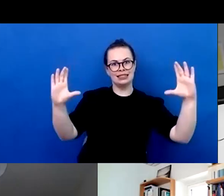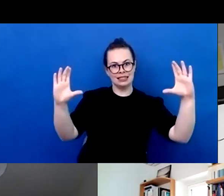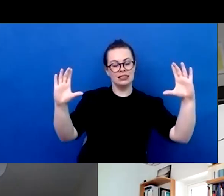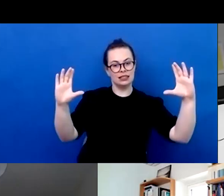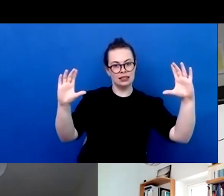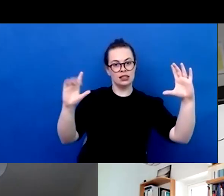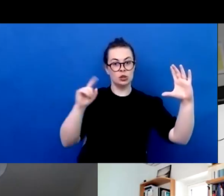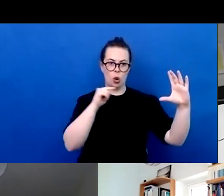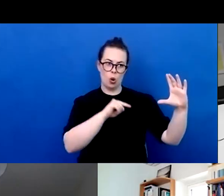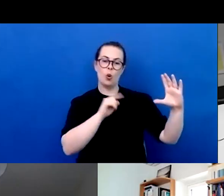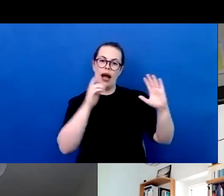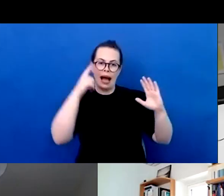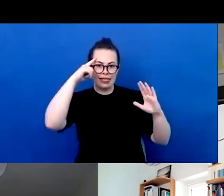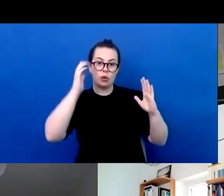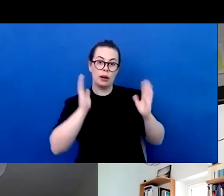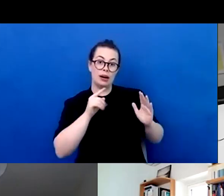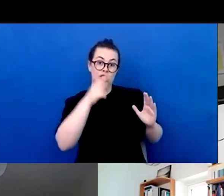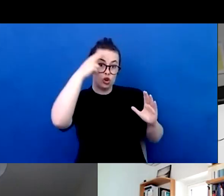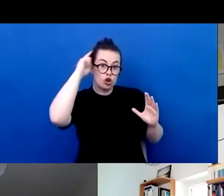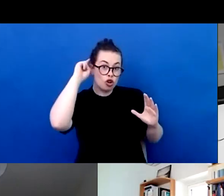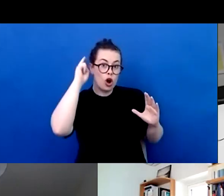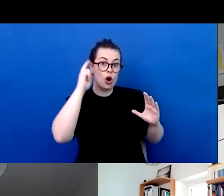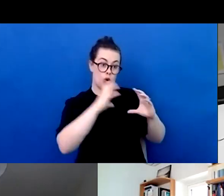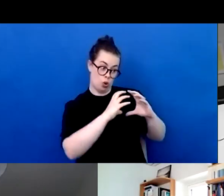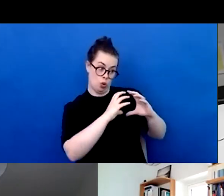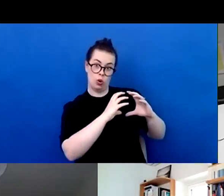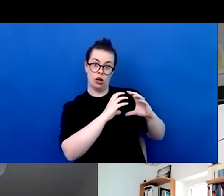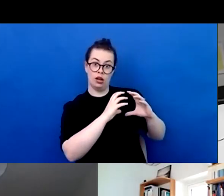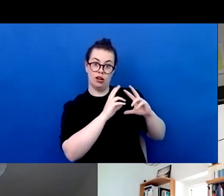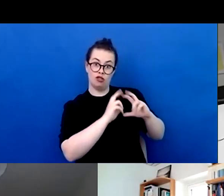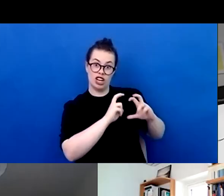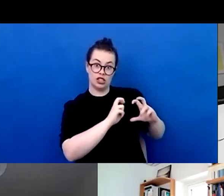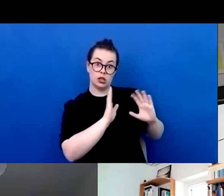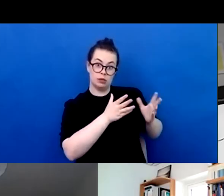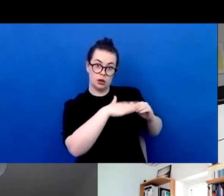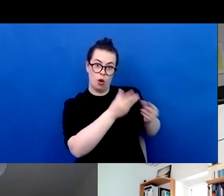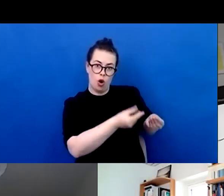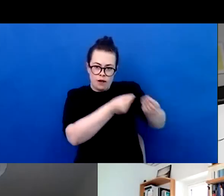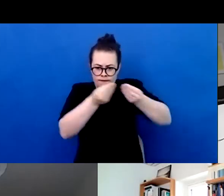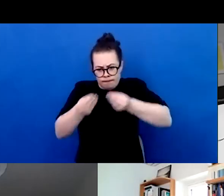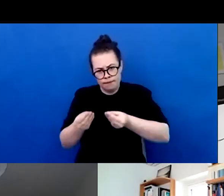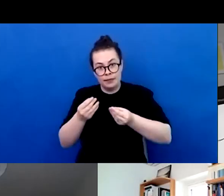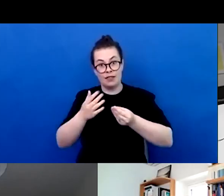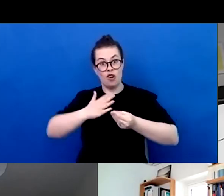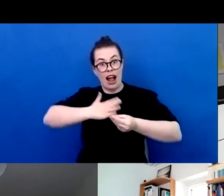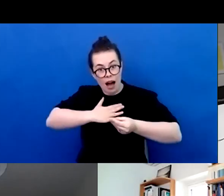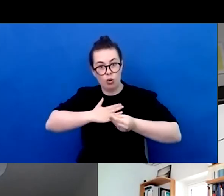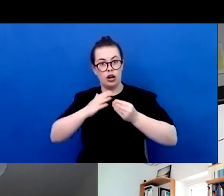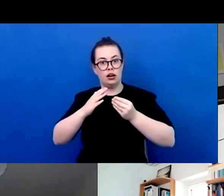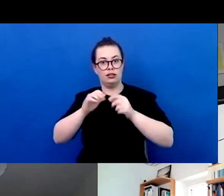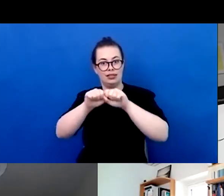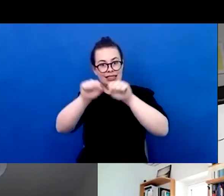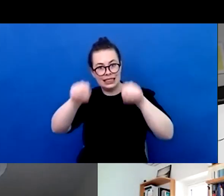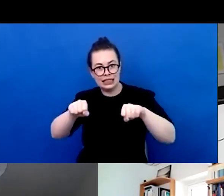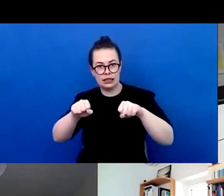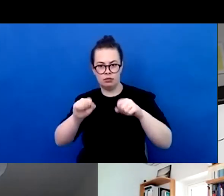data and use it to build in the models that we construct, in the algorithmic level models that we